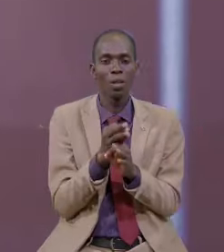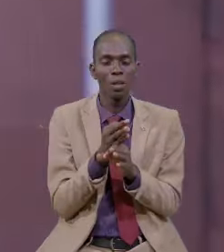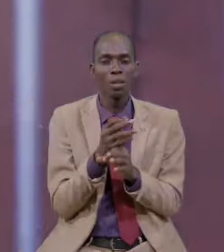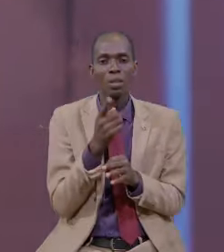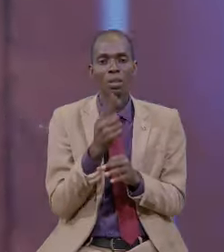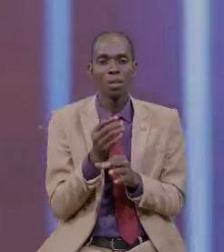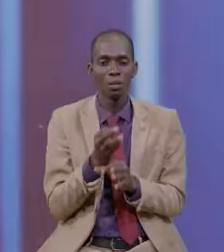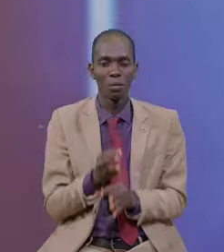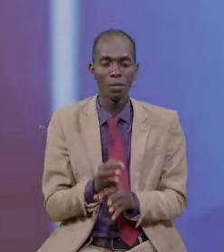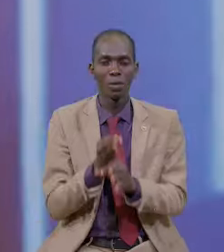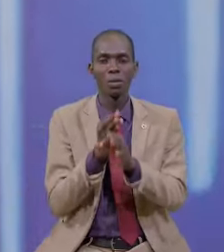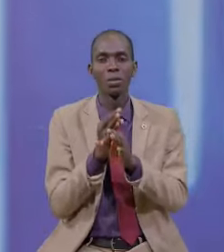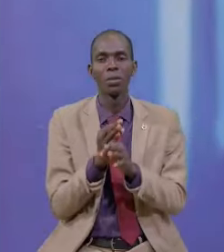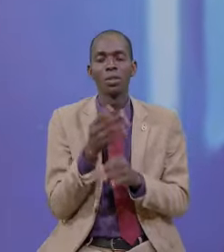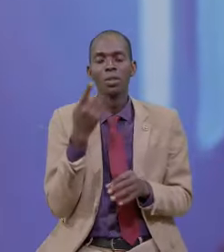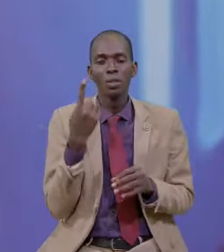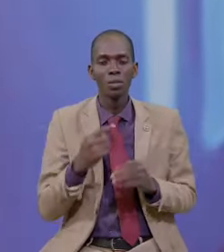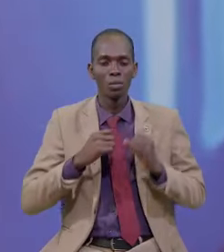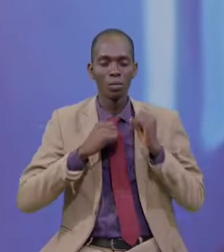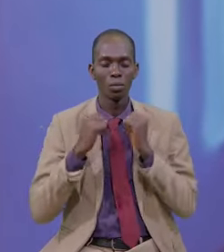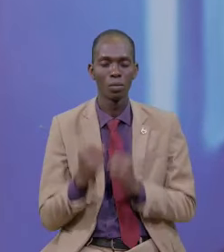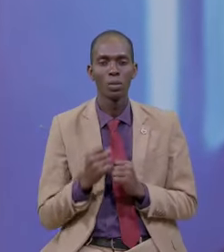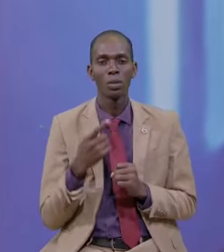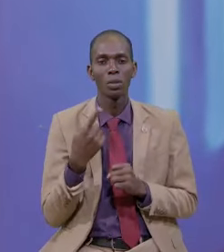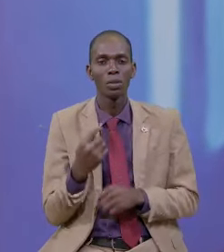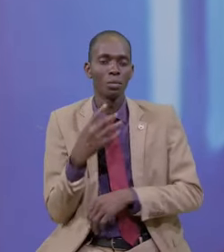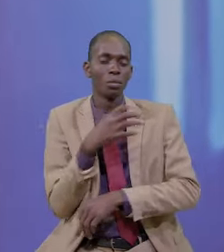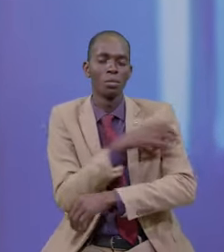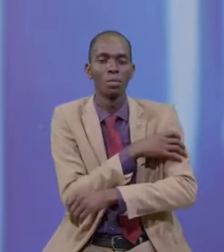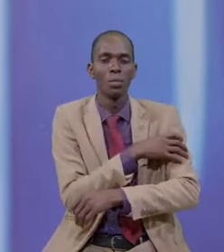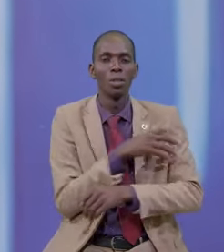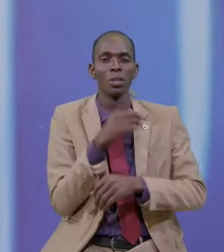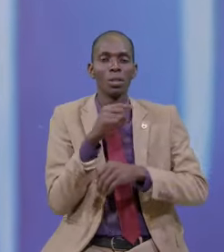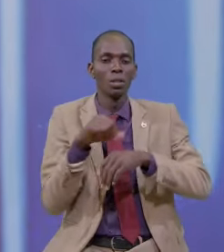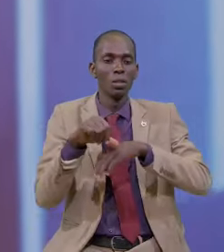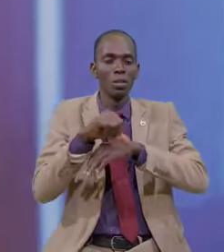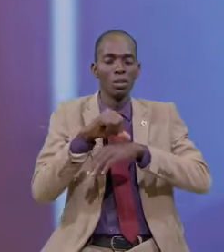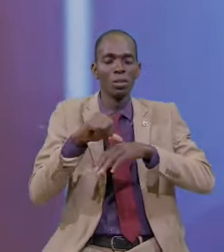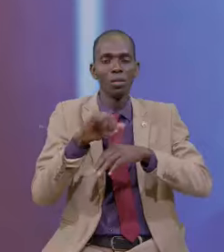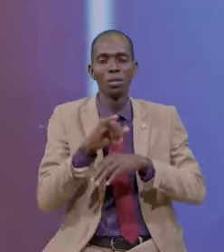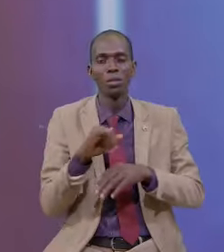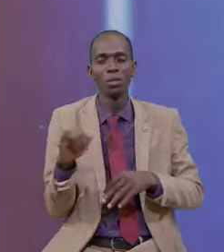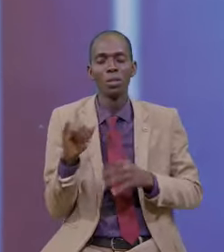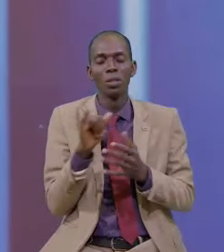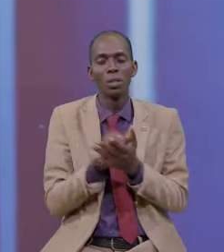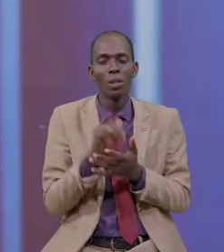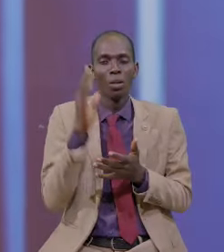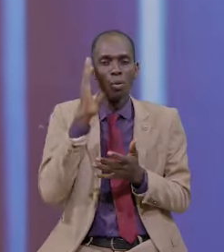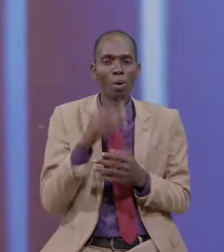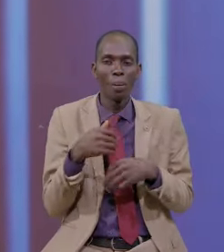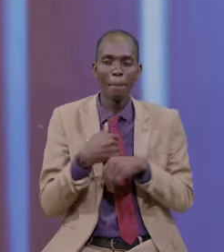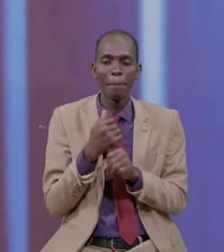faithfulness, the fortitude, the power, the anointing that will make you